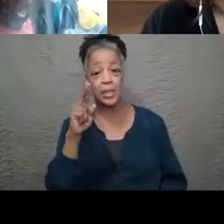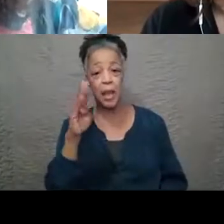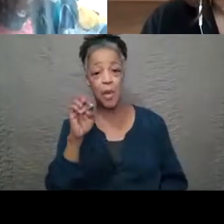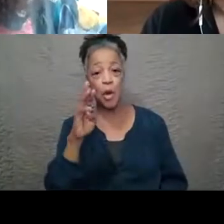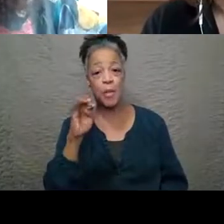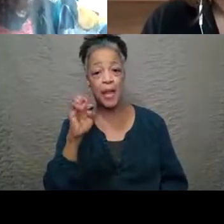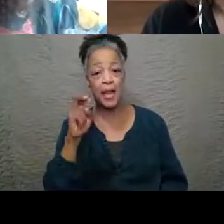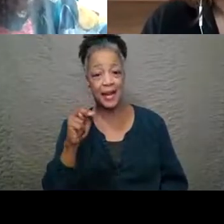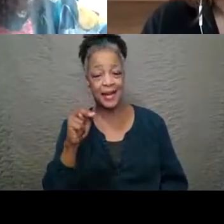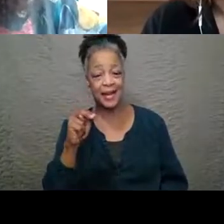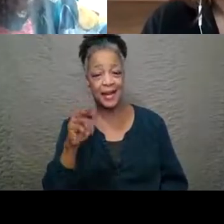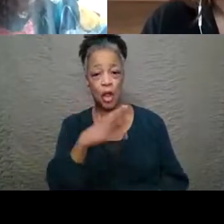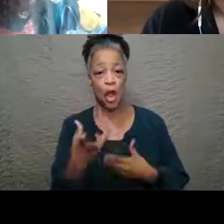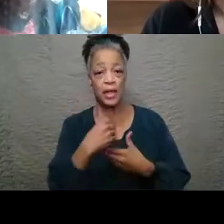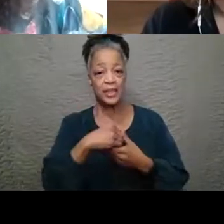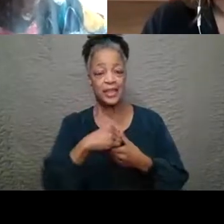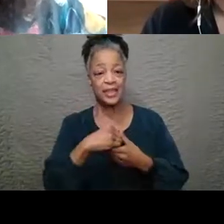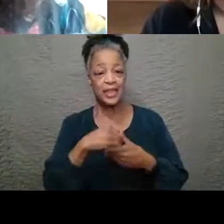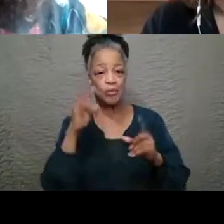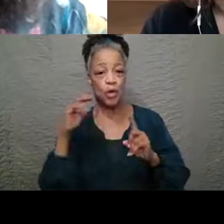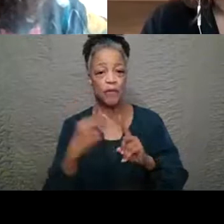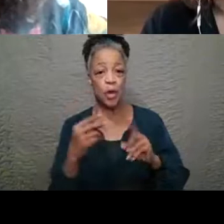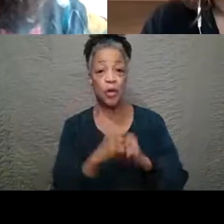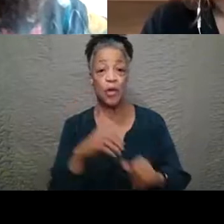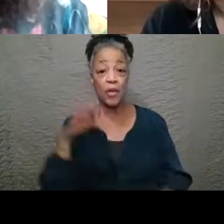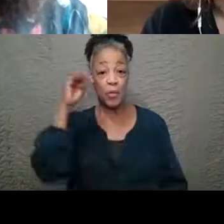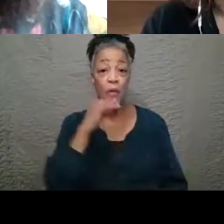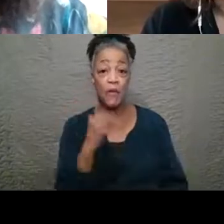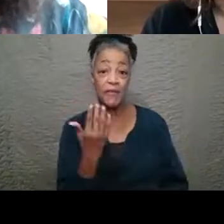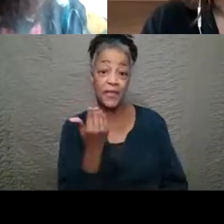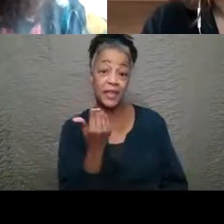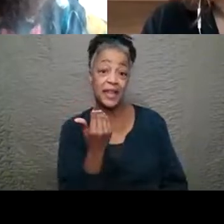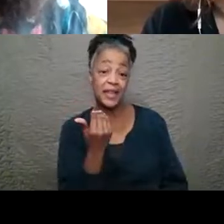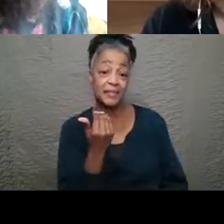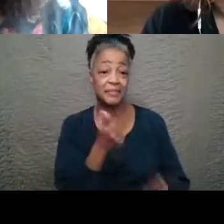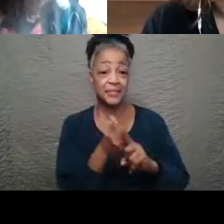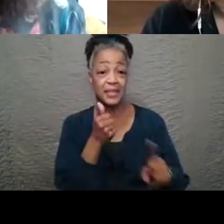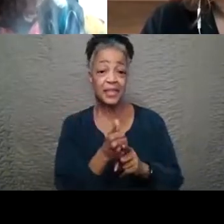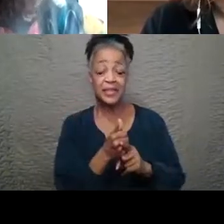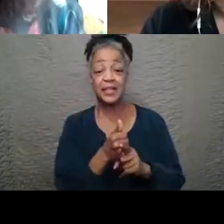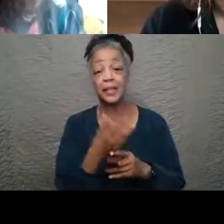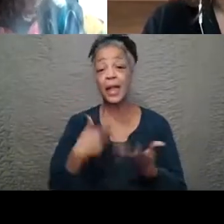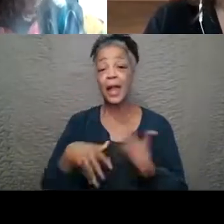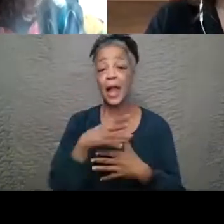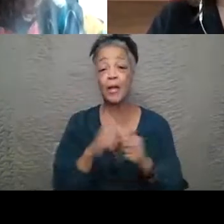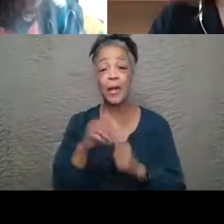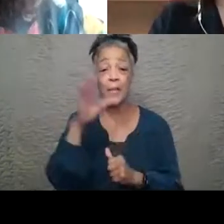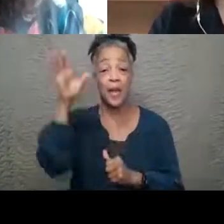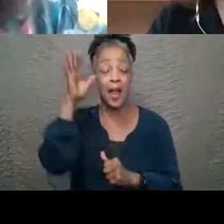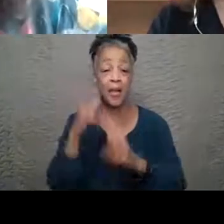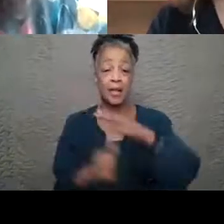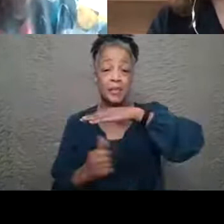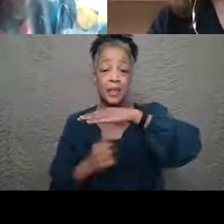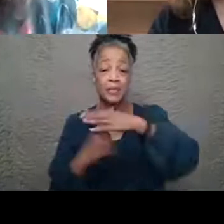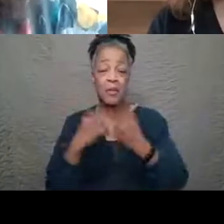autistic experience of the 15-year-old boy who's, you know, hanging out in his parents' basement playing World